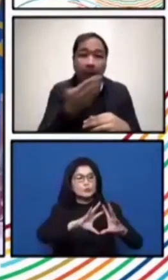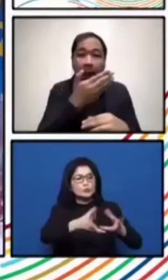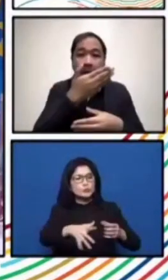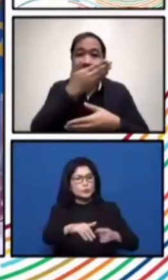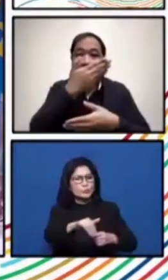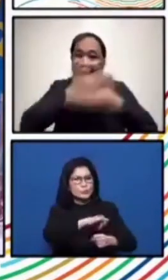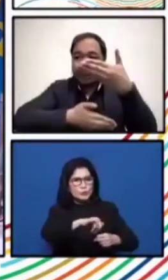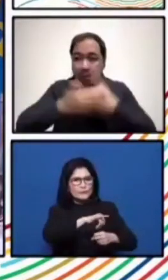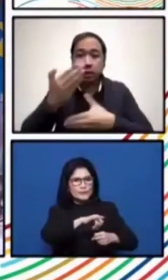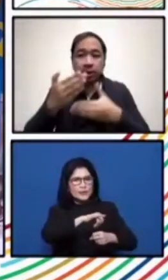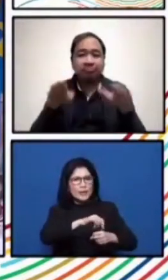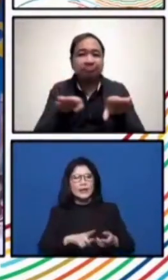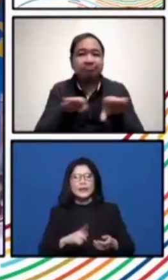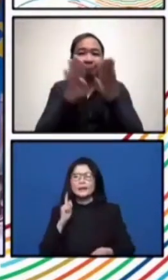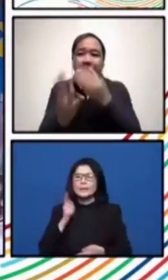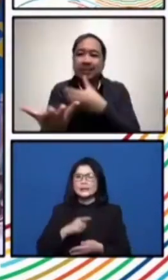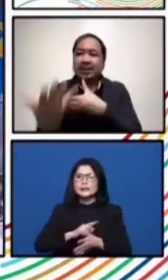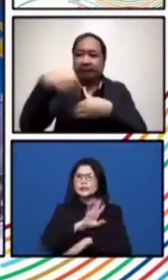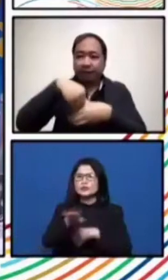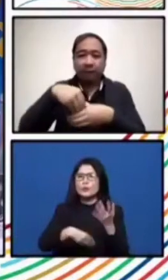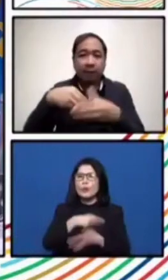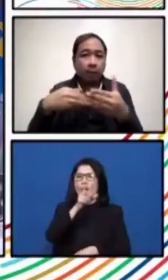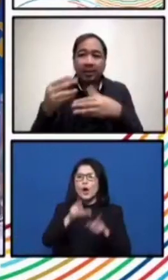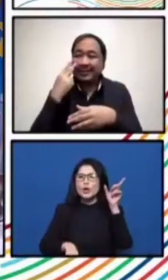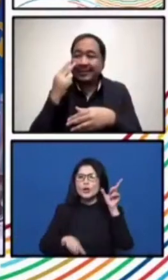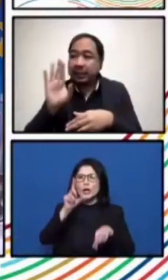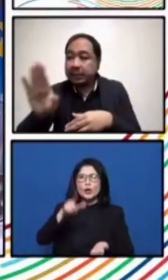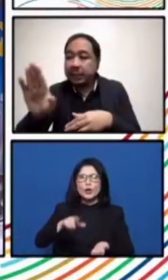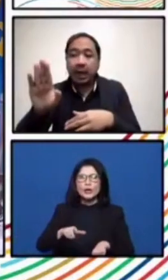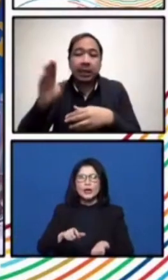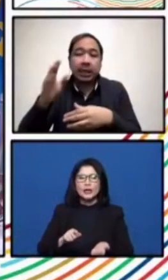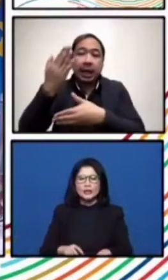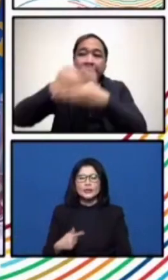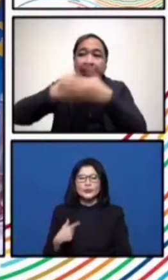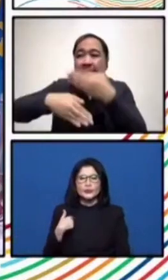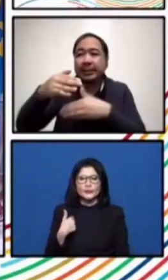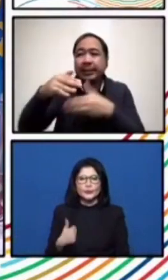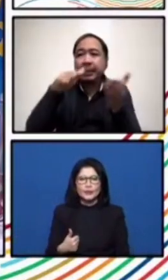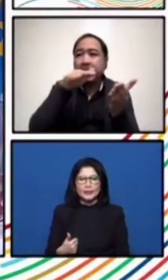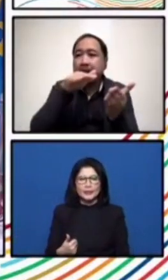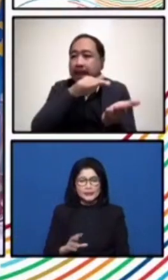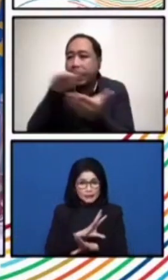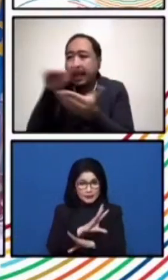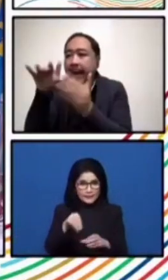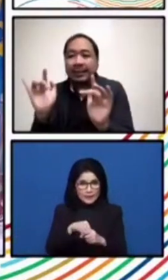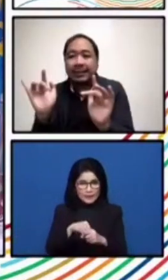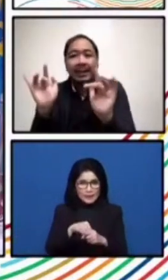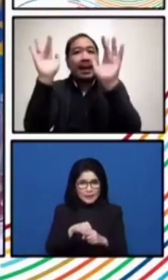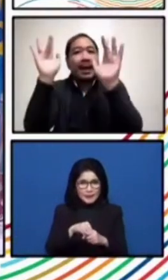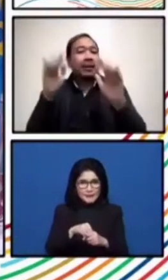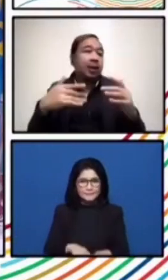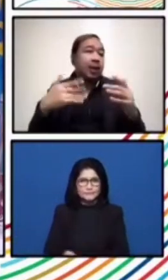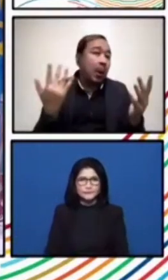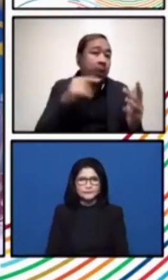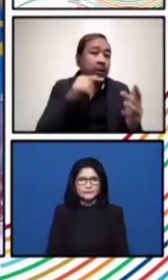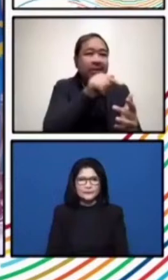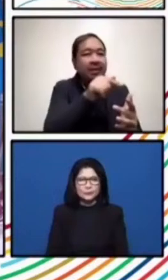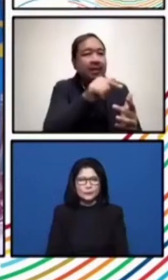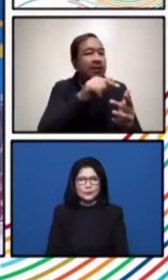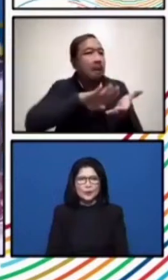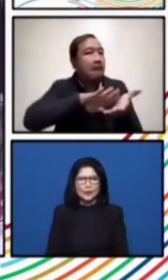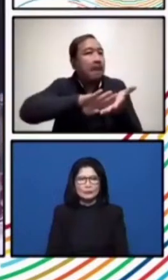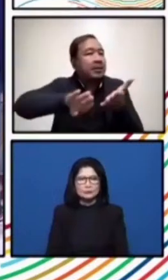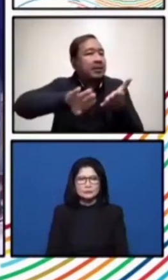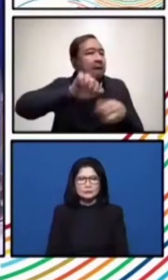board whether there are ailments their marginalized function is